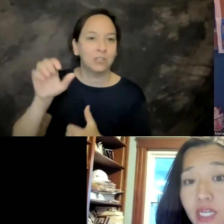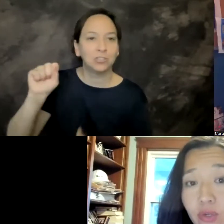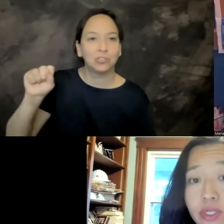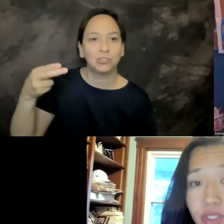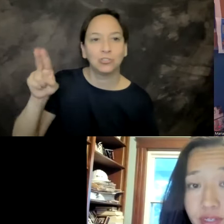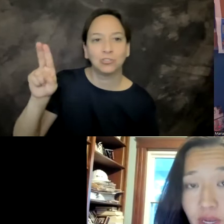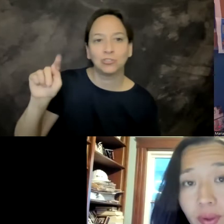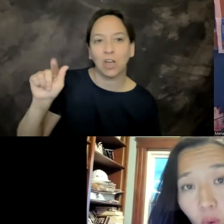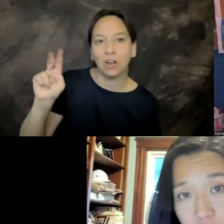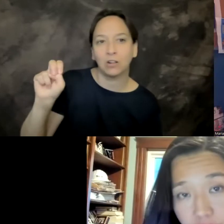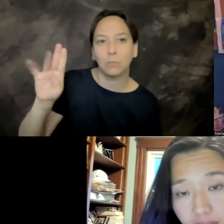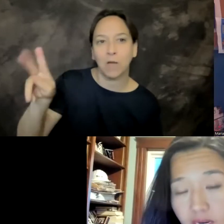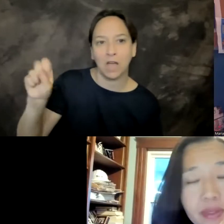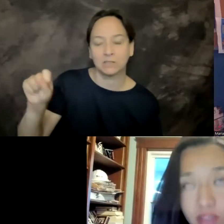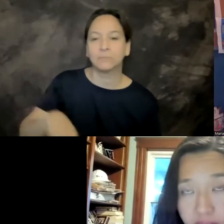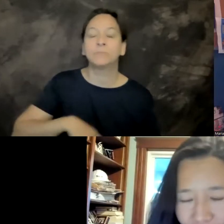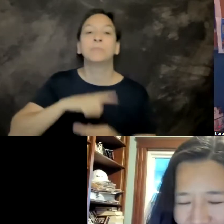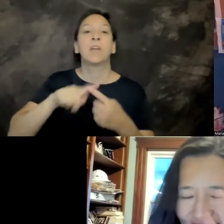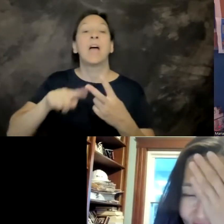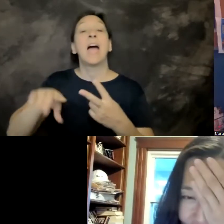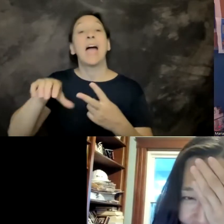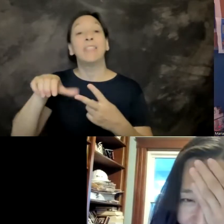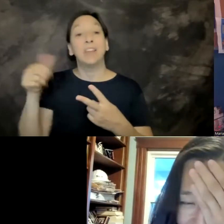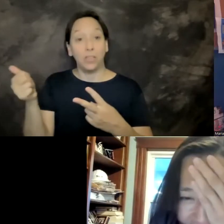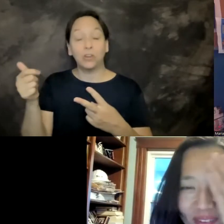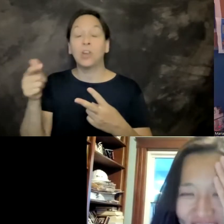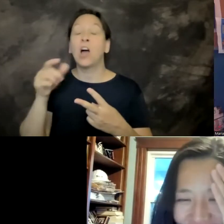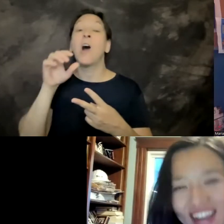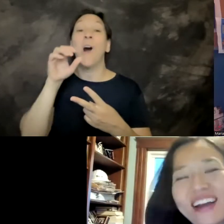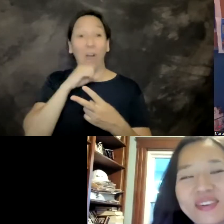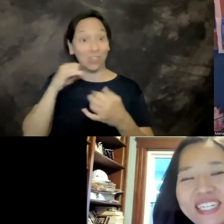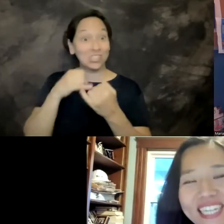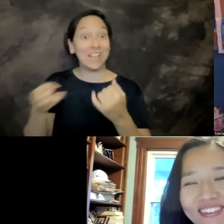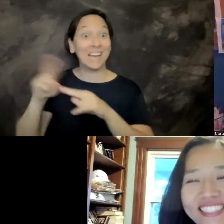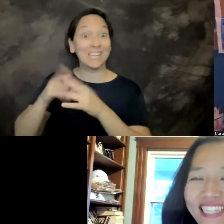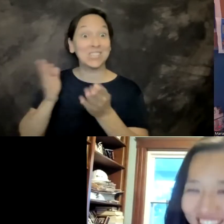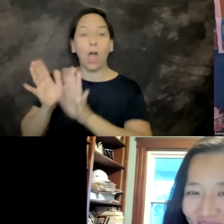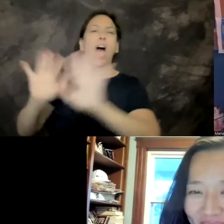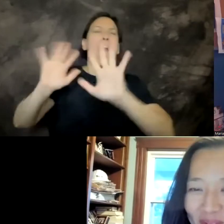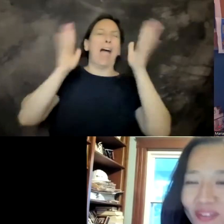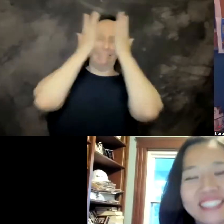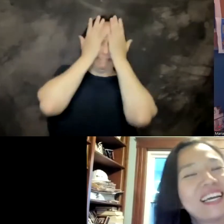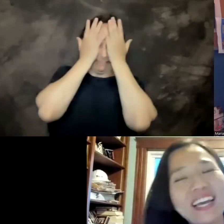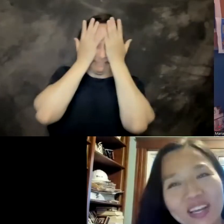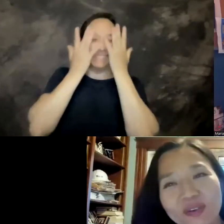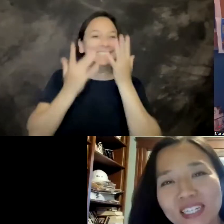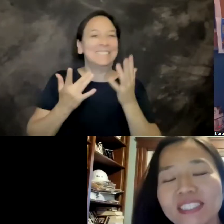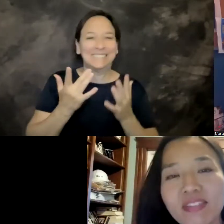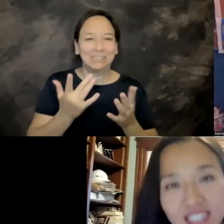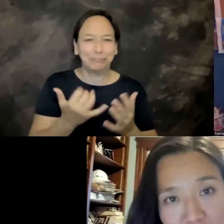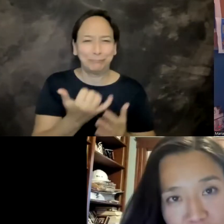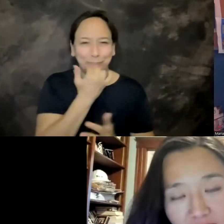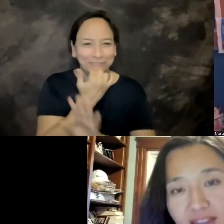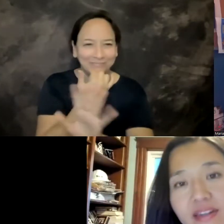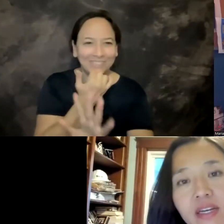as increased service on the Orange Line. Sorry, I wish. Increased service, that is to come in a couple of weeks. Increased service